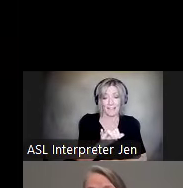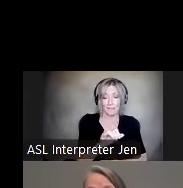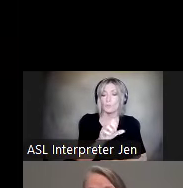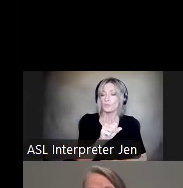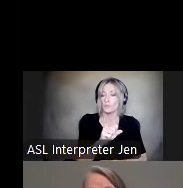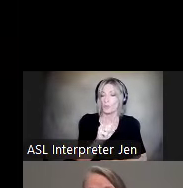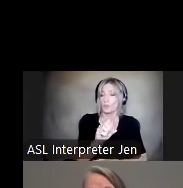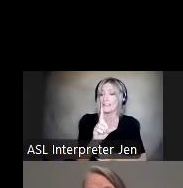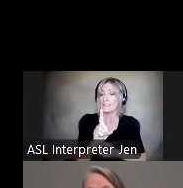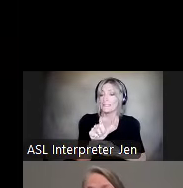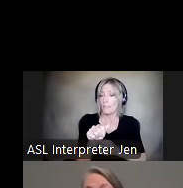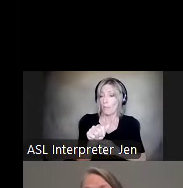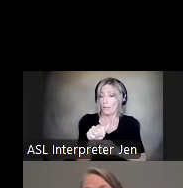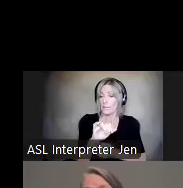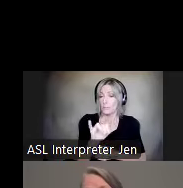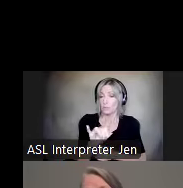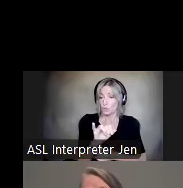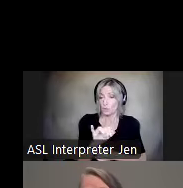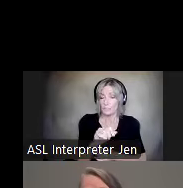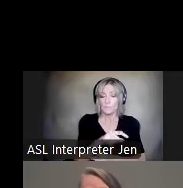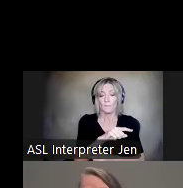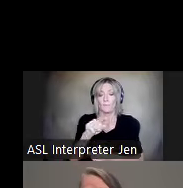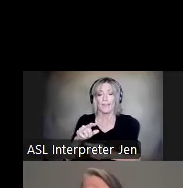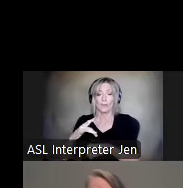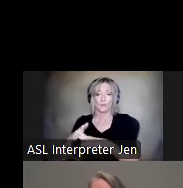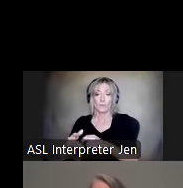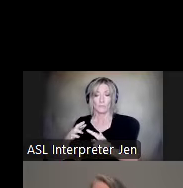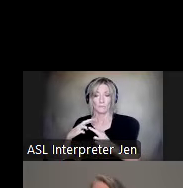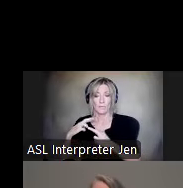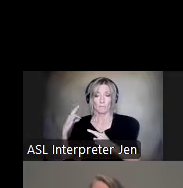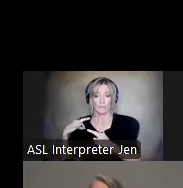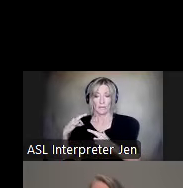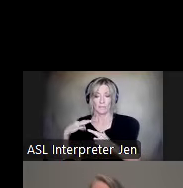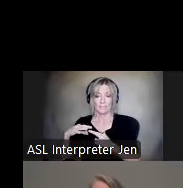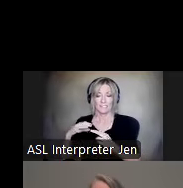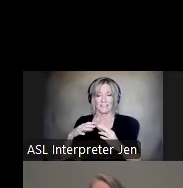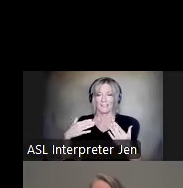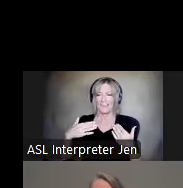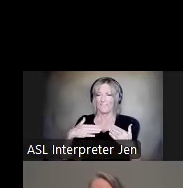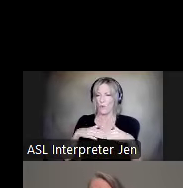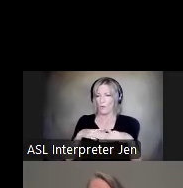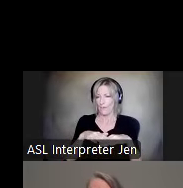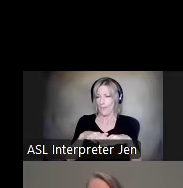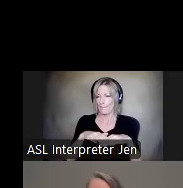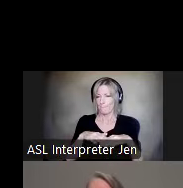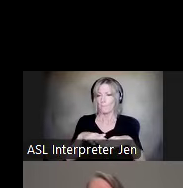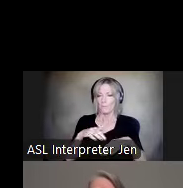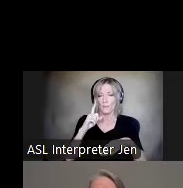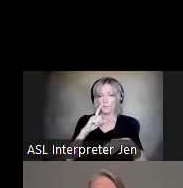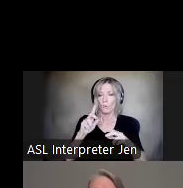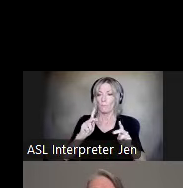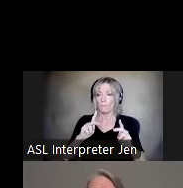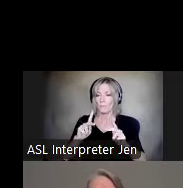Security Disability Insurance, and early retirement benefits. We have kind of this overlapping period for people in their